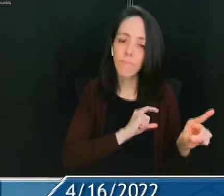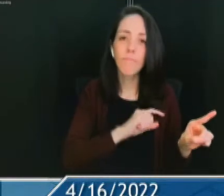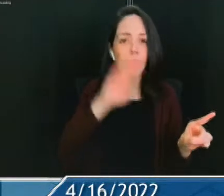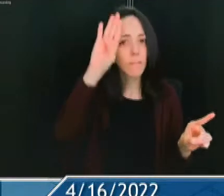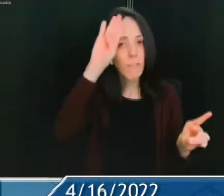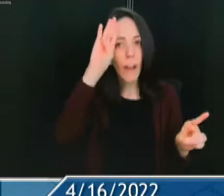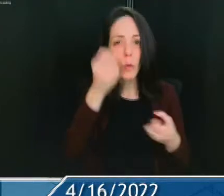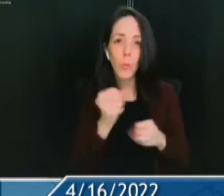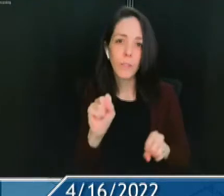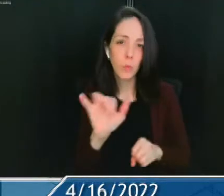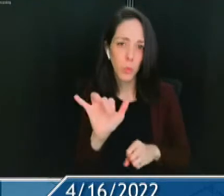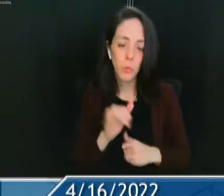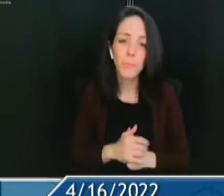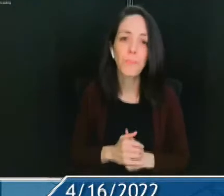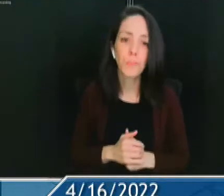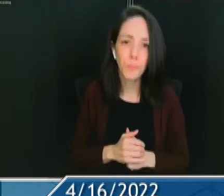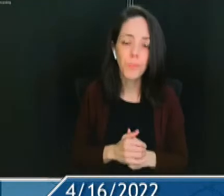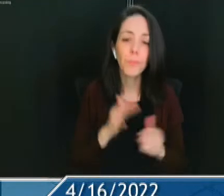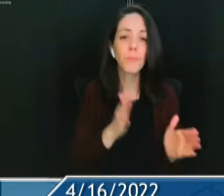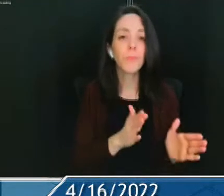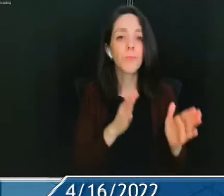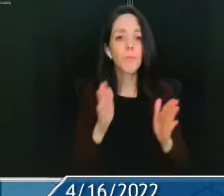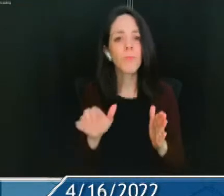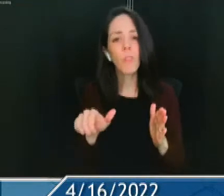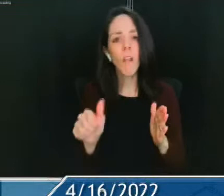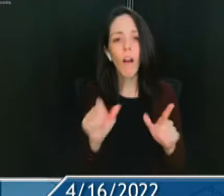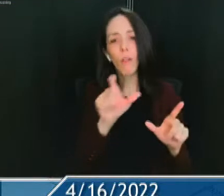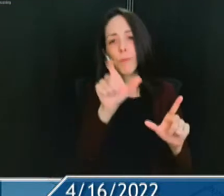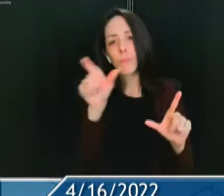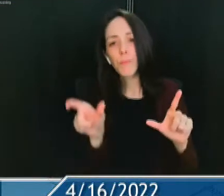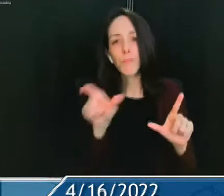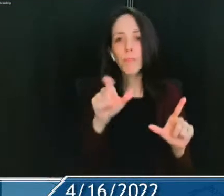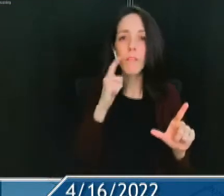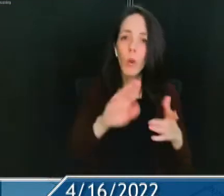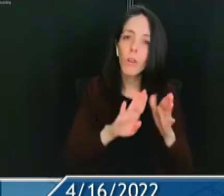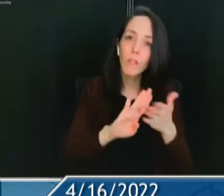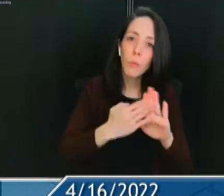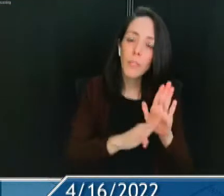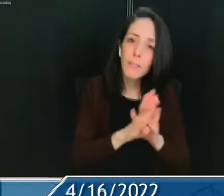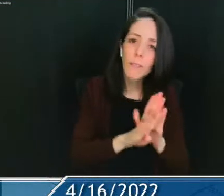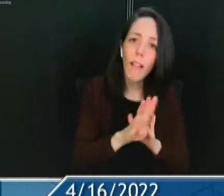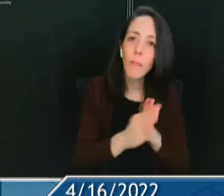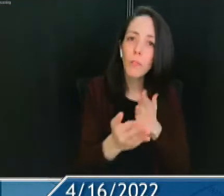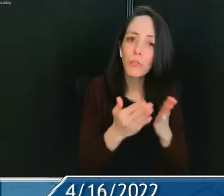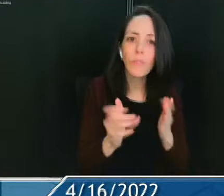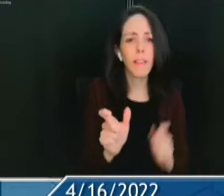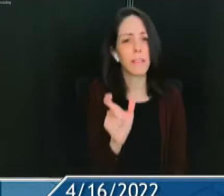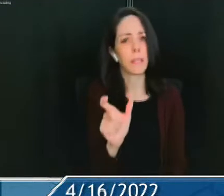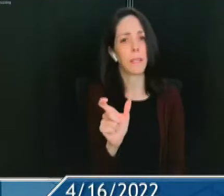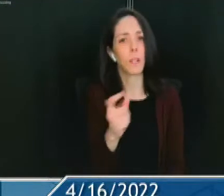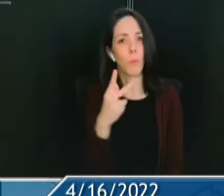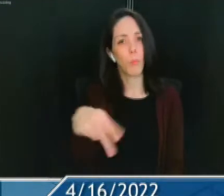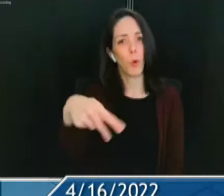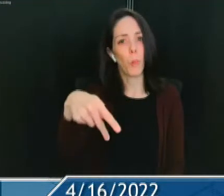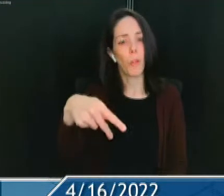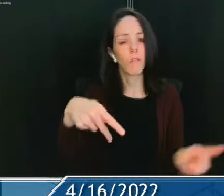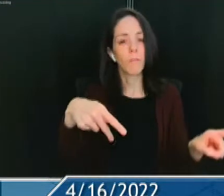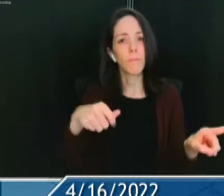Rescue. And then that is followed by our community development services, which actually the largest portion of that is